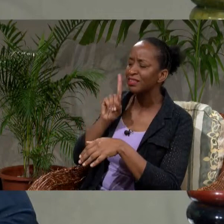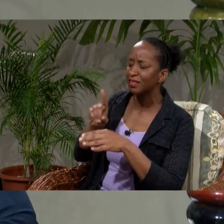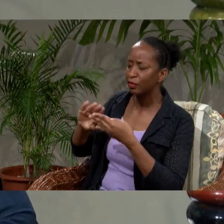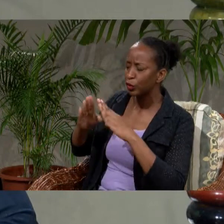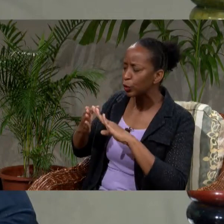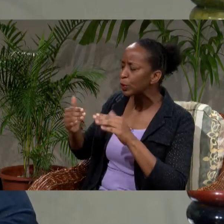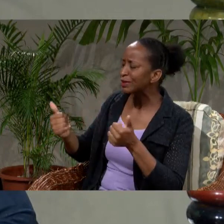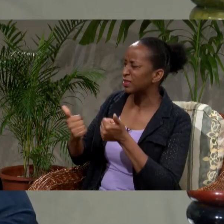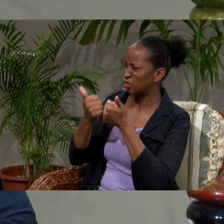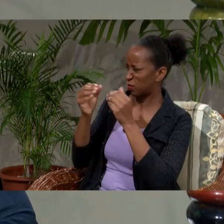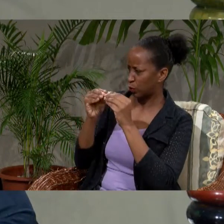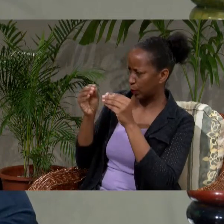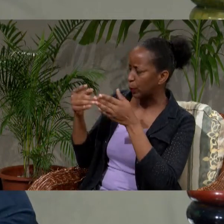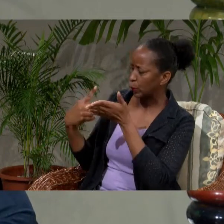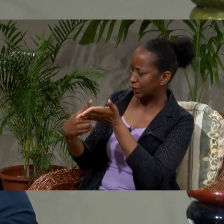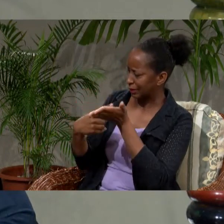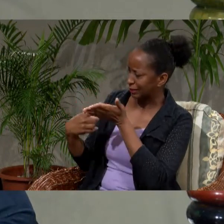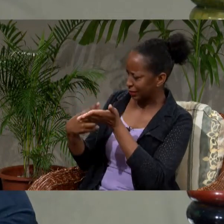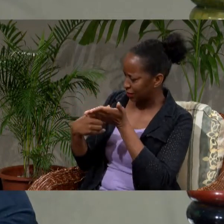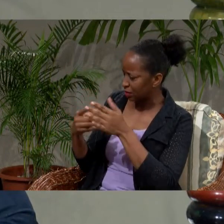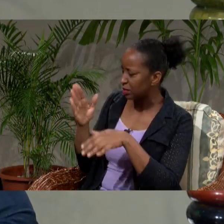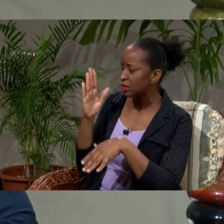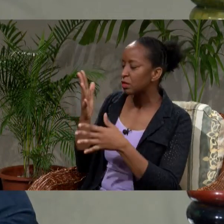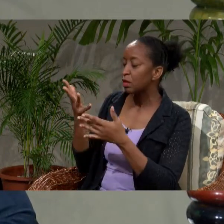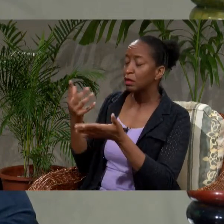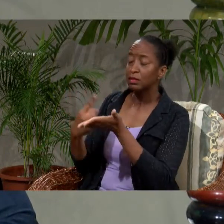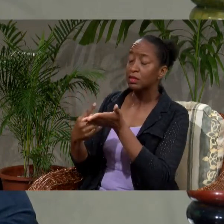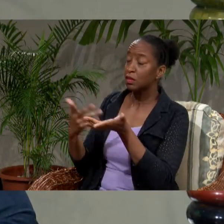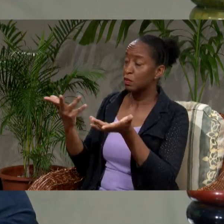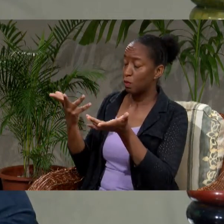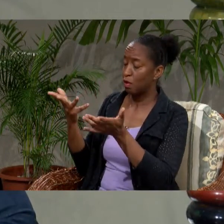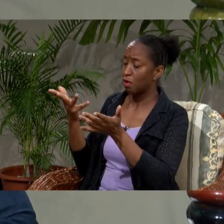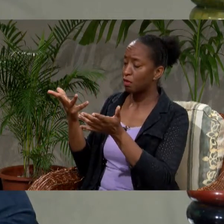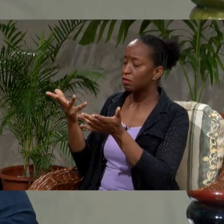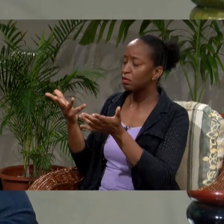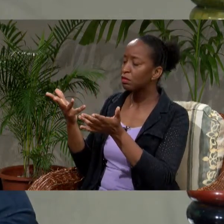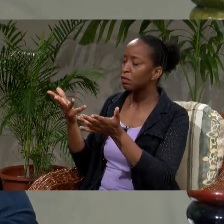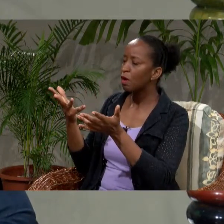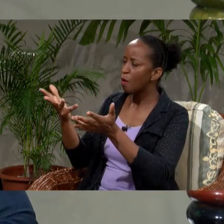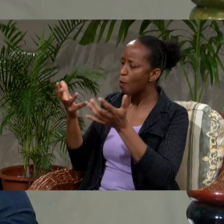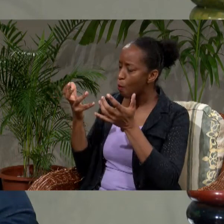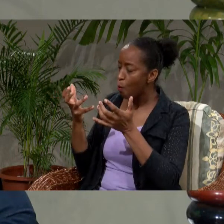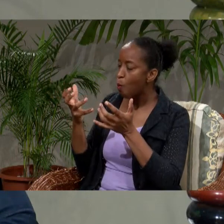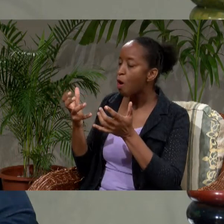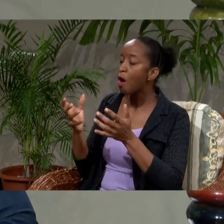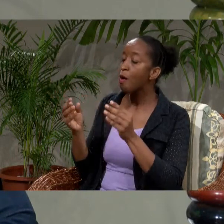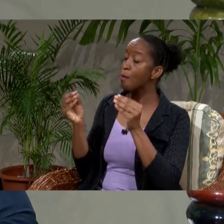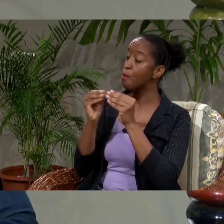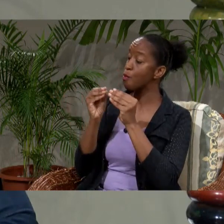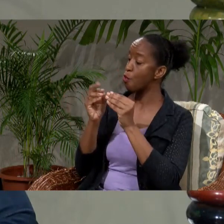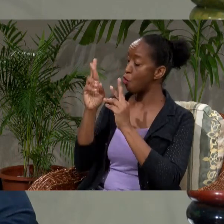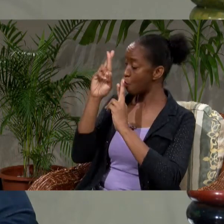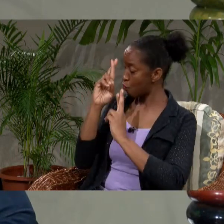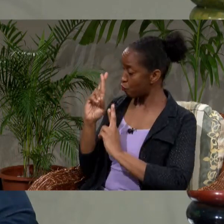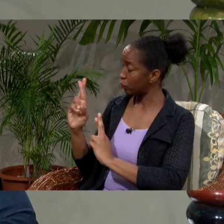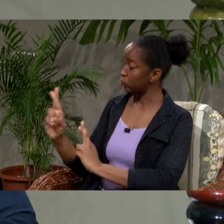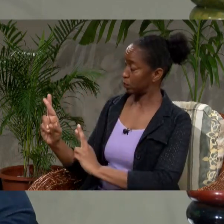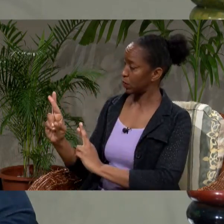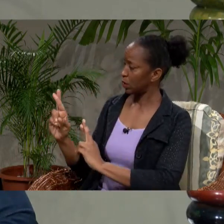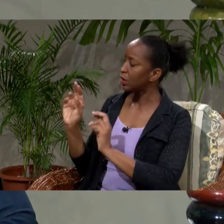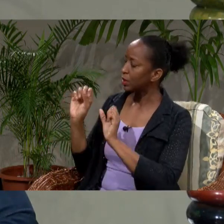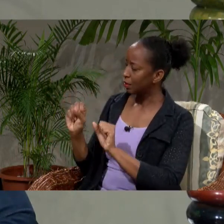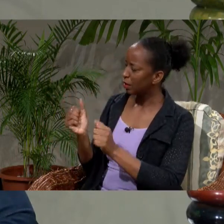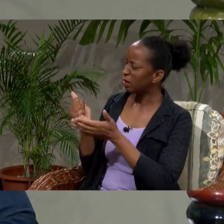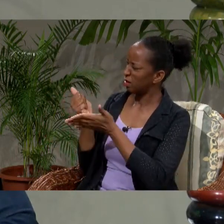of course, how we're going to get to a place where we're more respectful and where we're able to help you